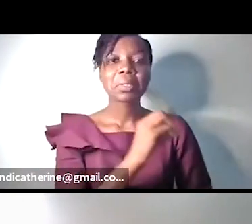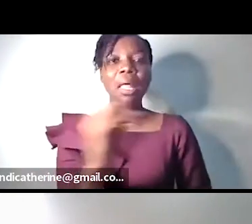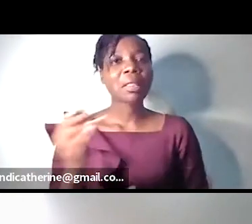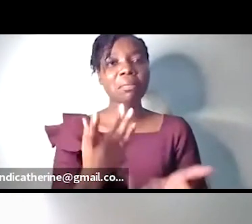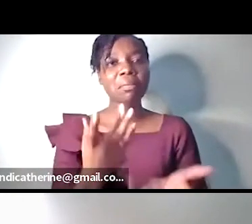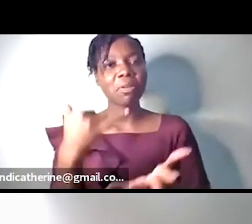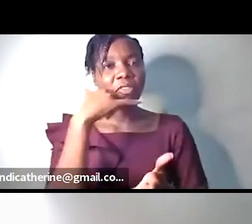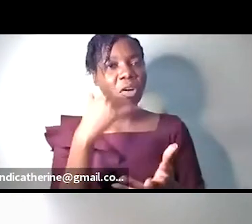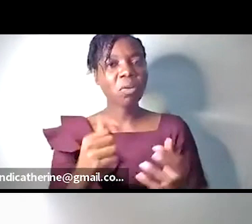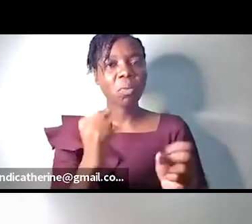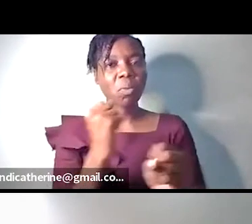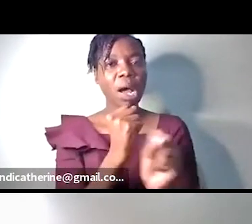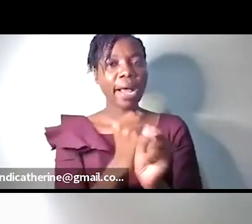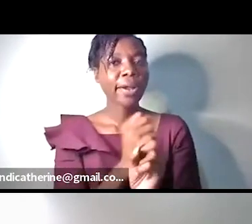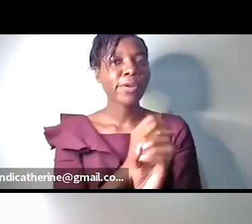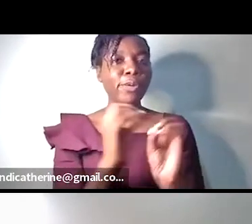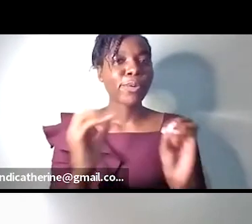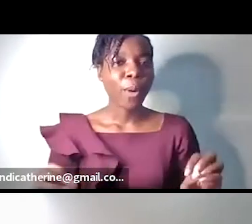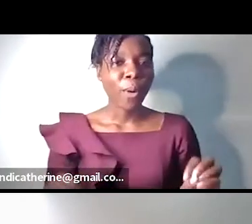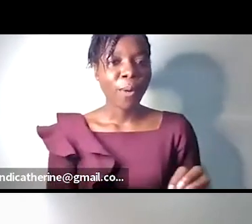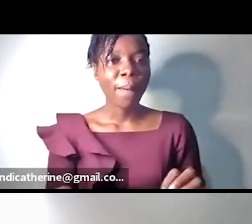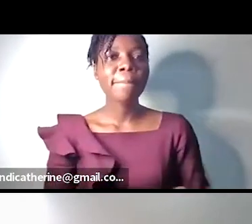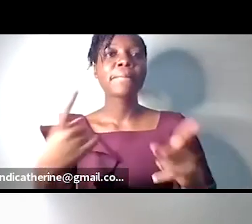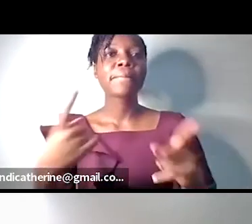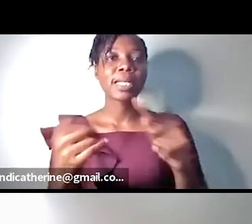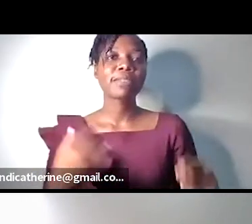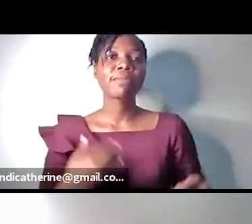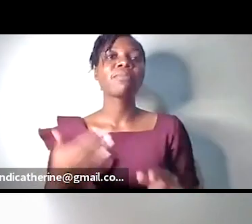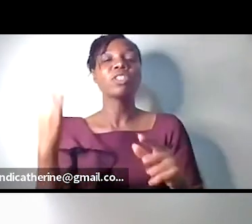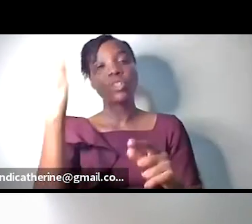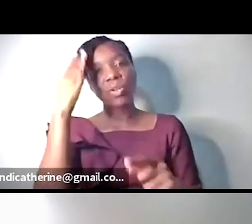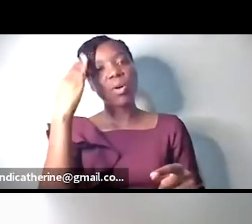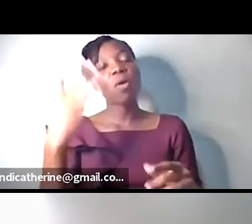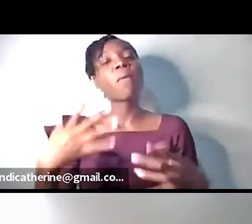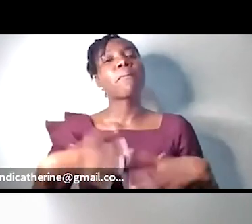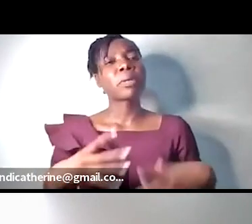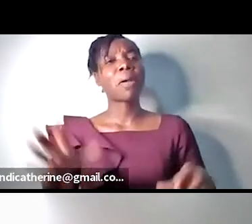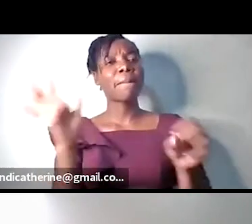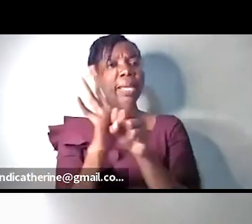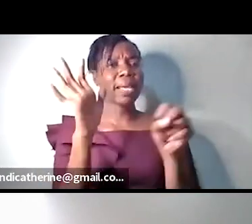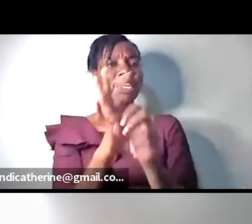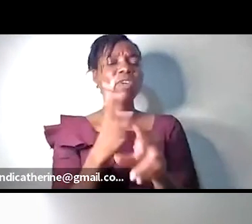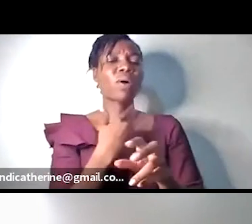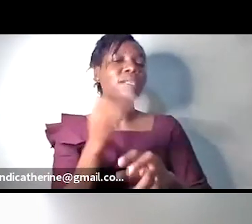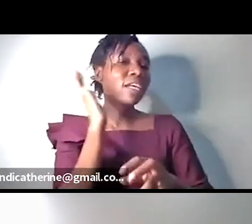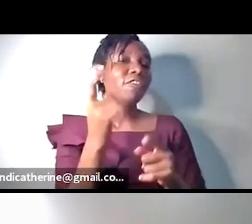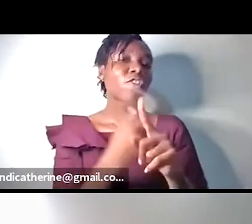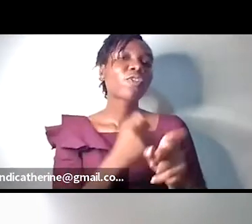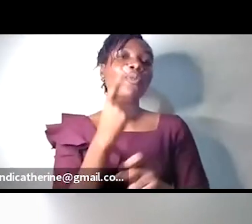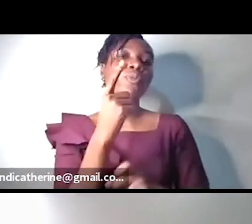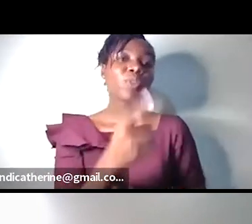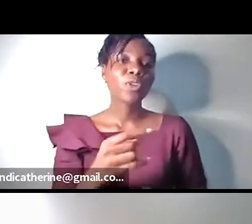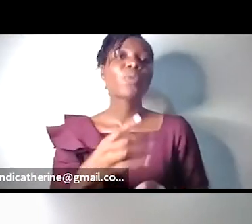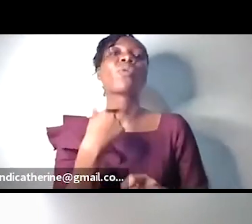out. But I know, Jennifer, a lot of people are waiting to hear from you. Allow me to put you on the spot and allow you